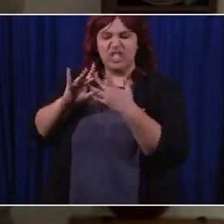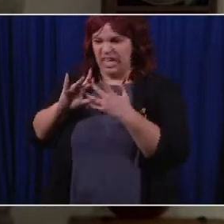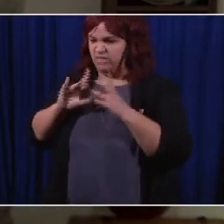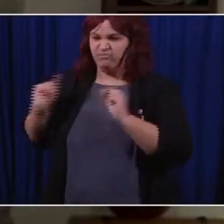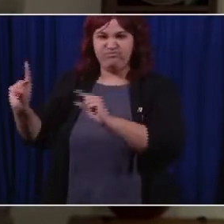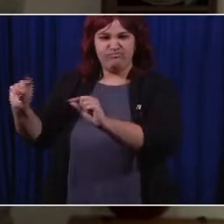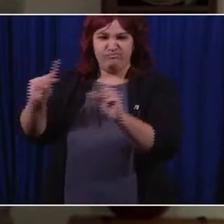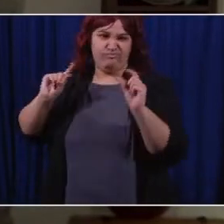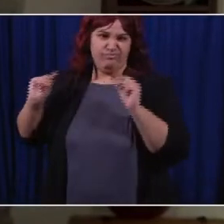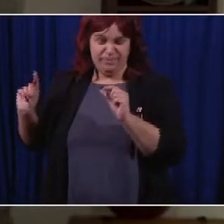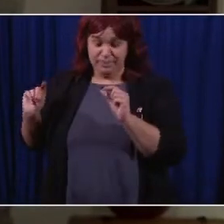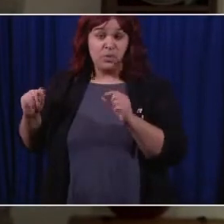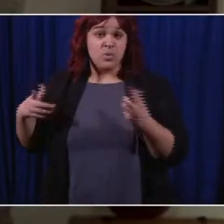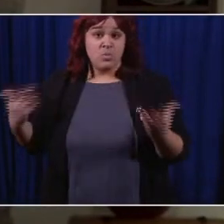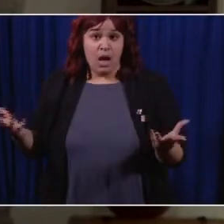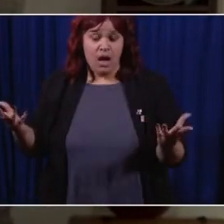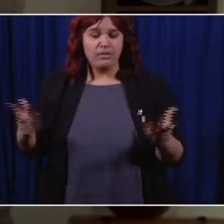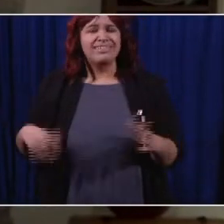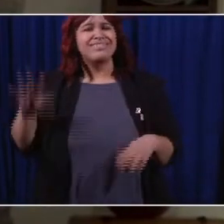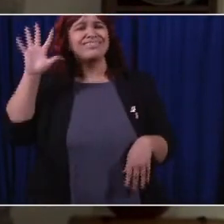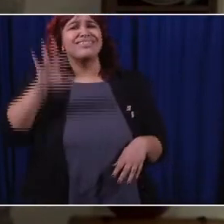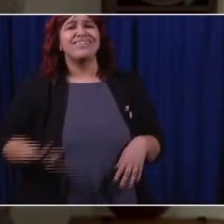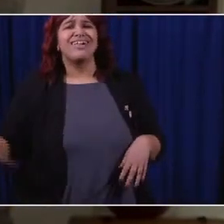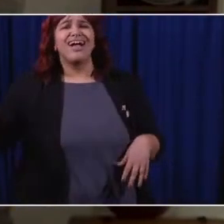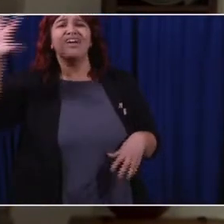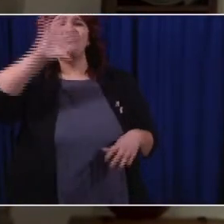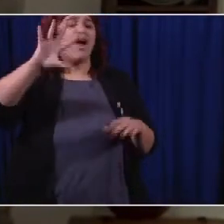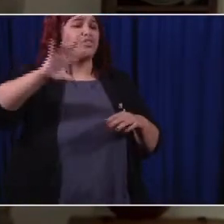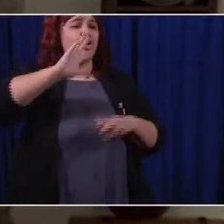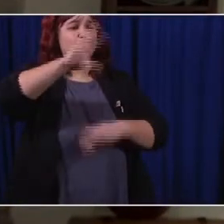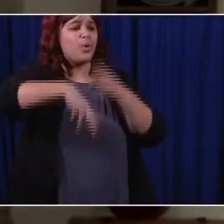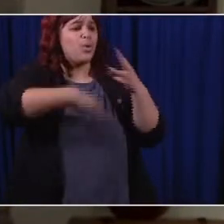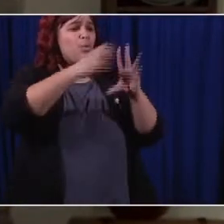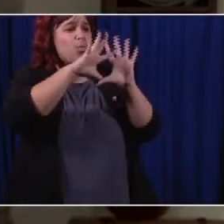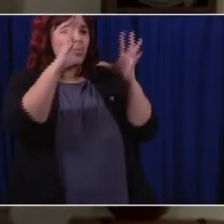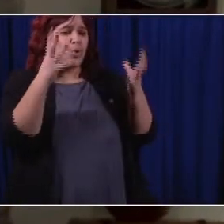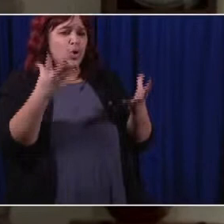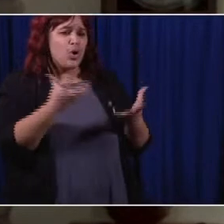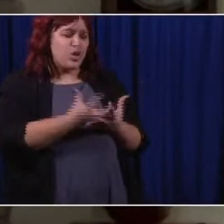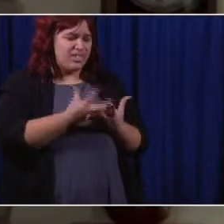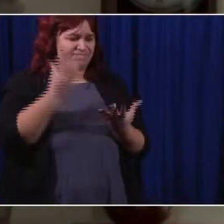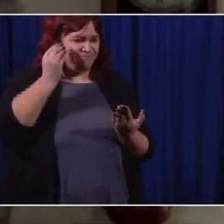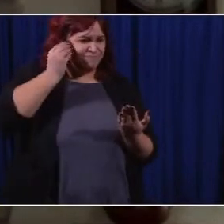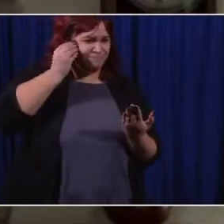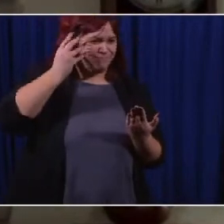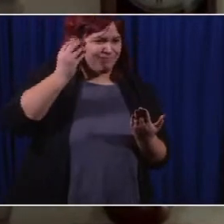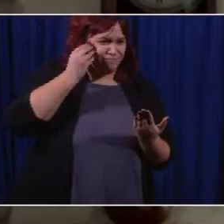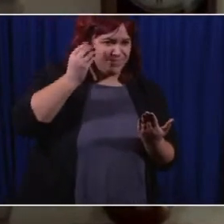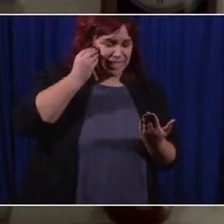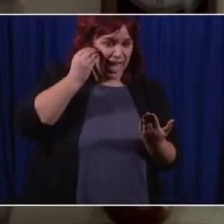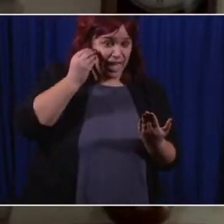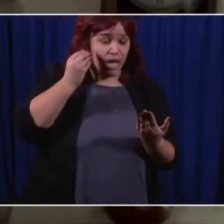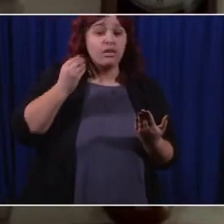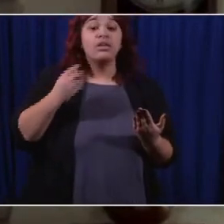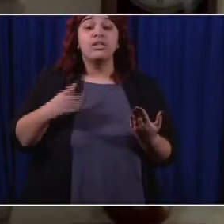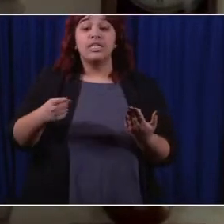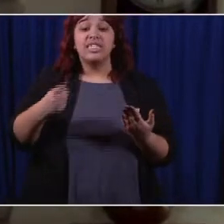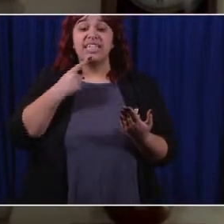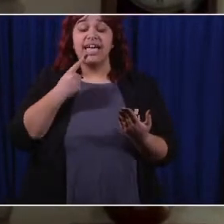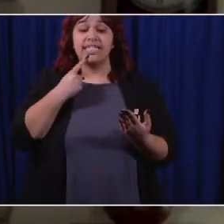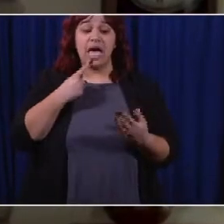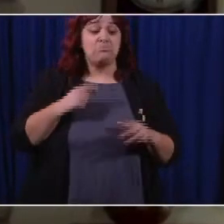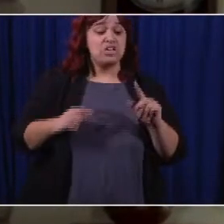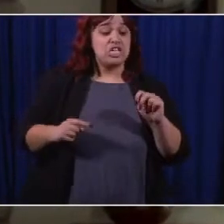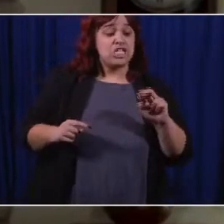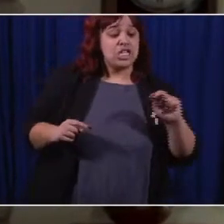infections across the world, take it for what what you may, but it says that Ohio is after Tennessee in terms of infections